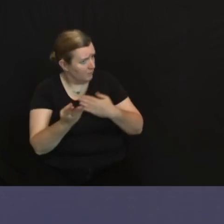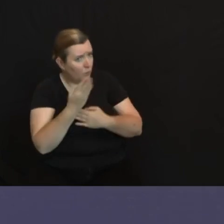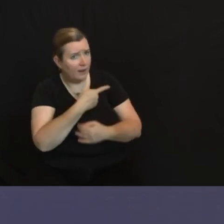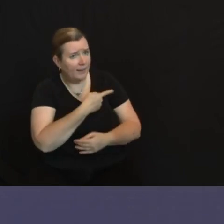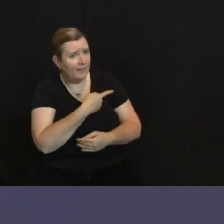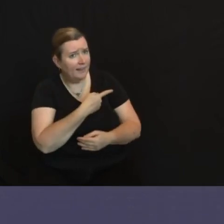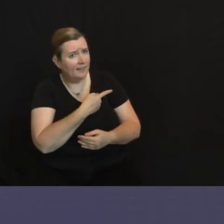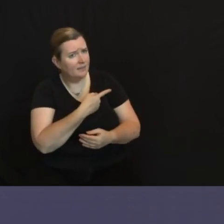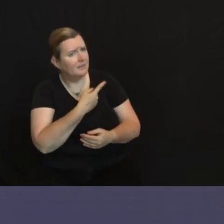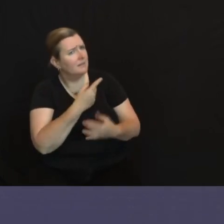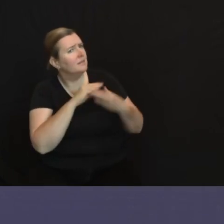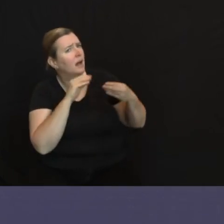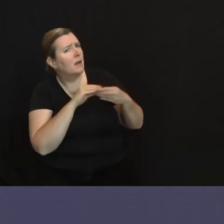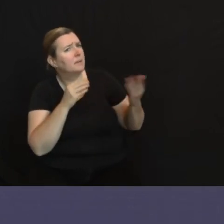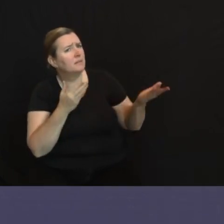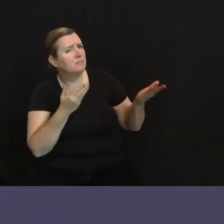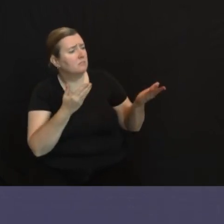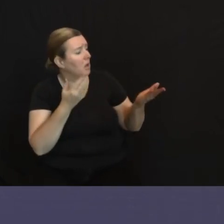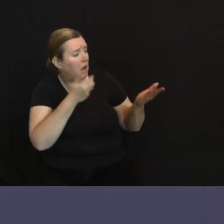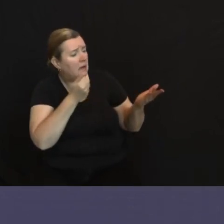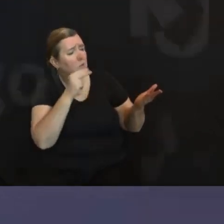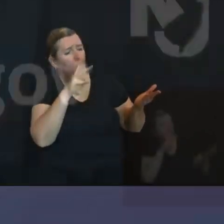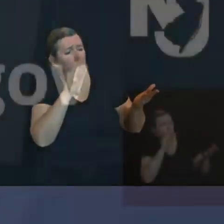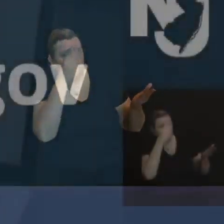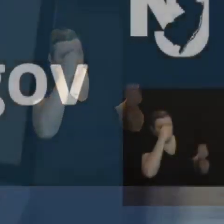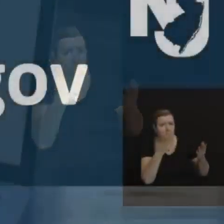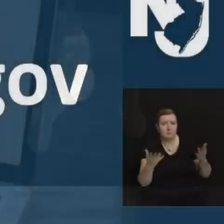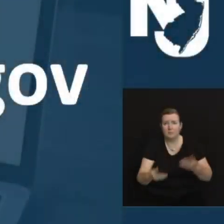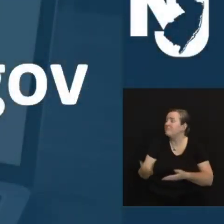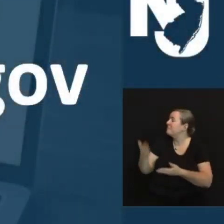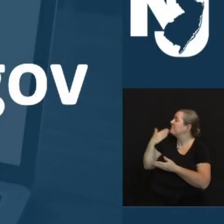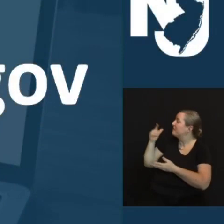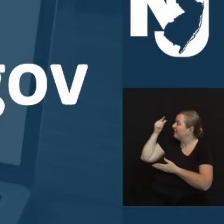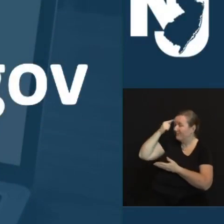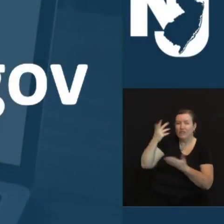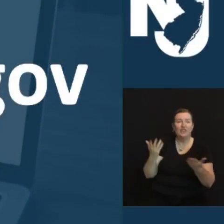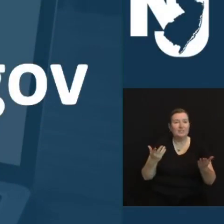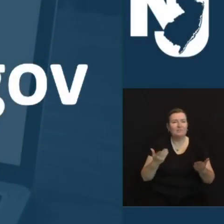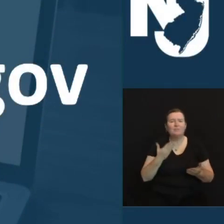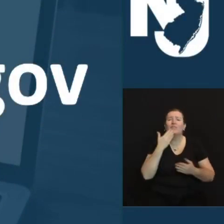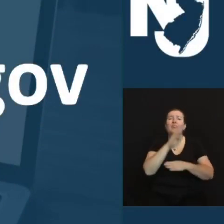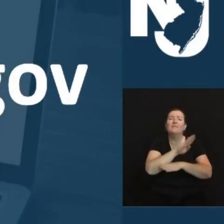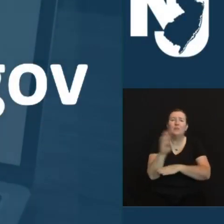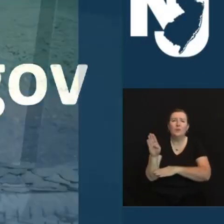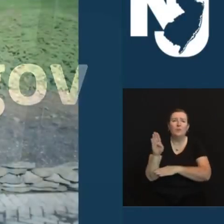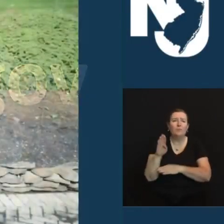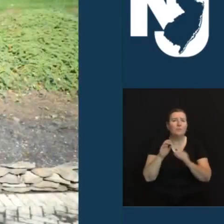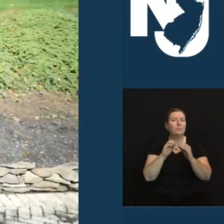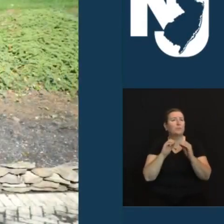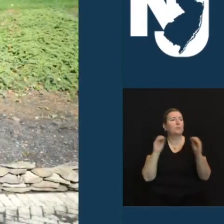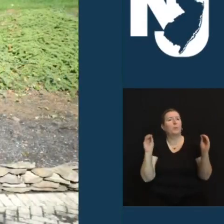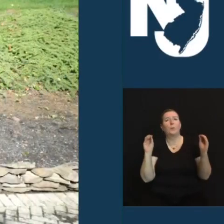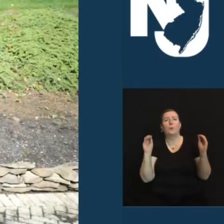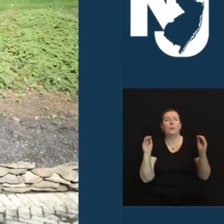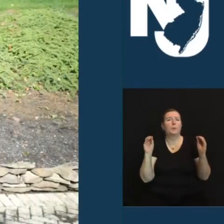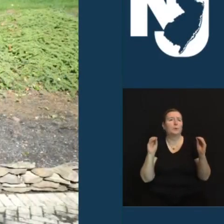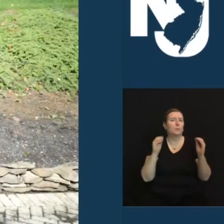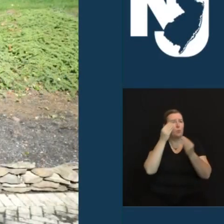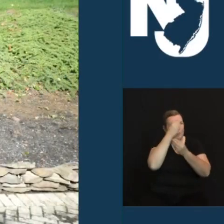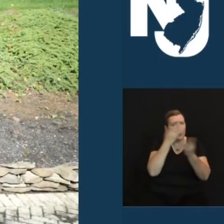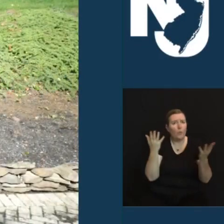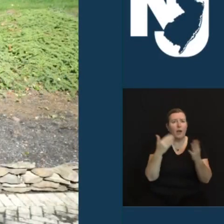also any other news and reports you've got on your side. Great. Thank you, Governor. Good afternoon. Nothing to report since we last met with regard to executive